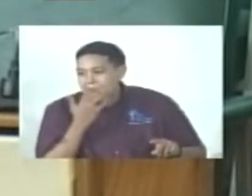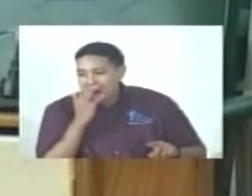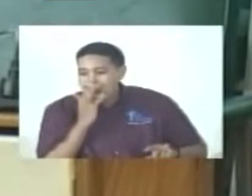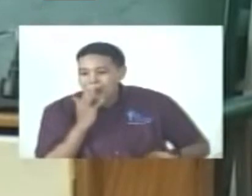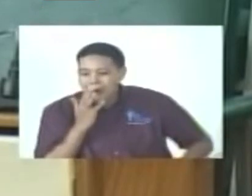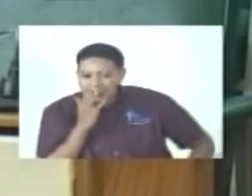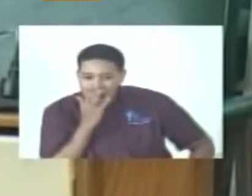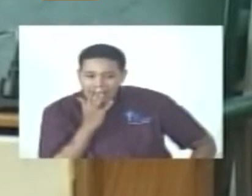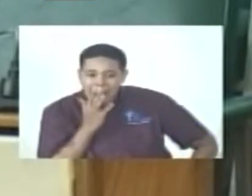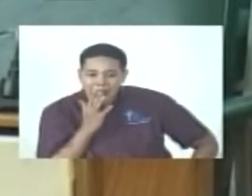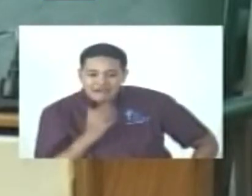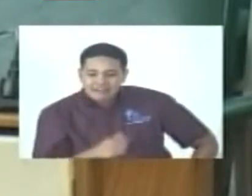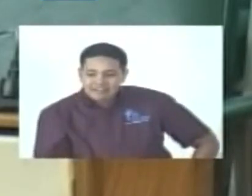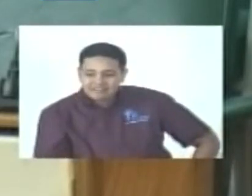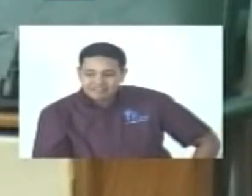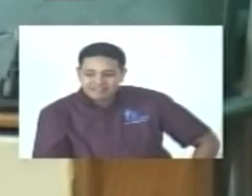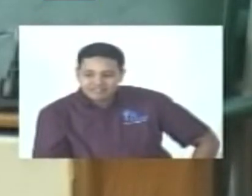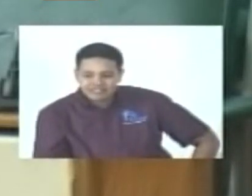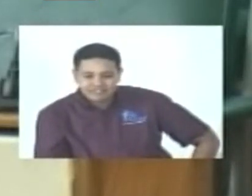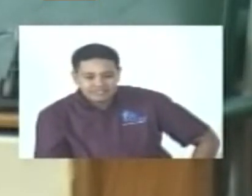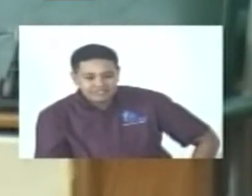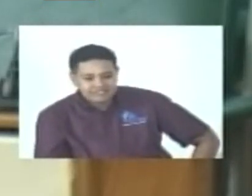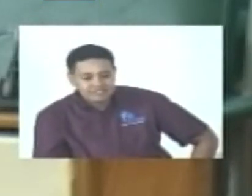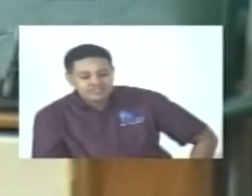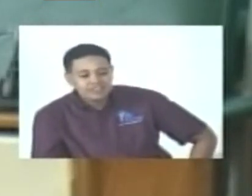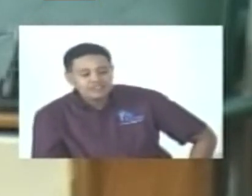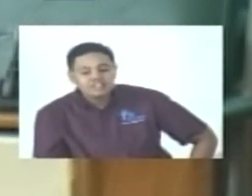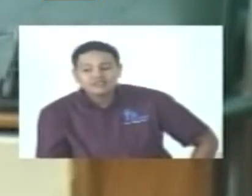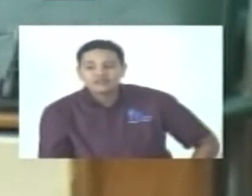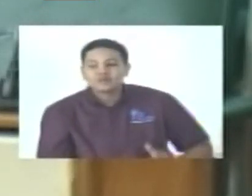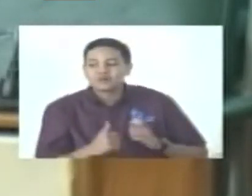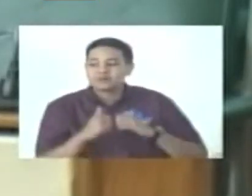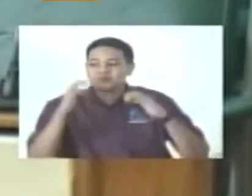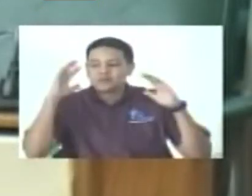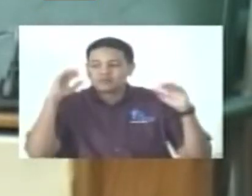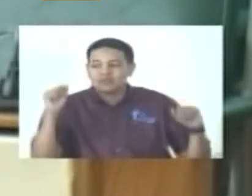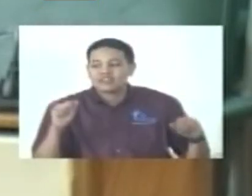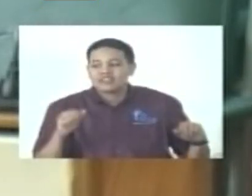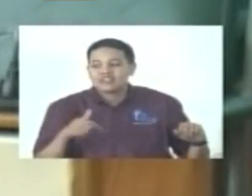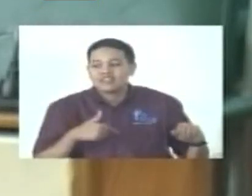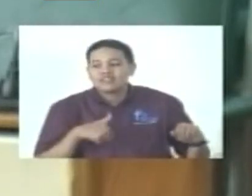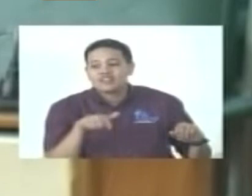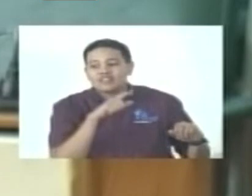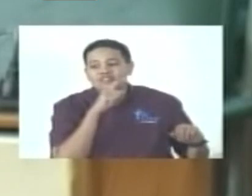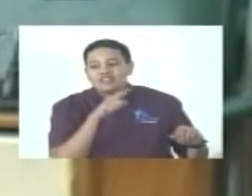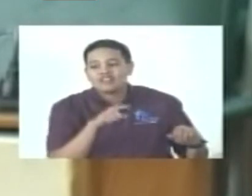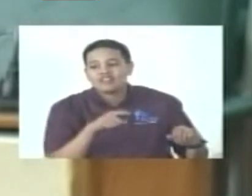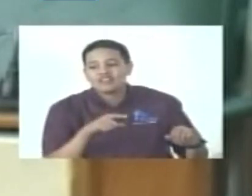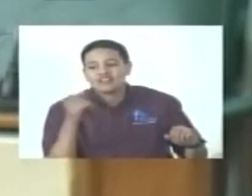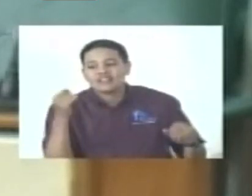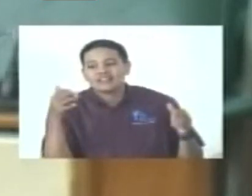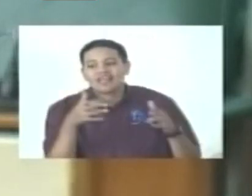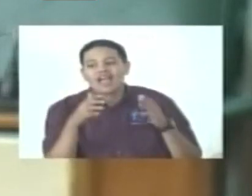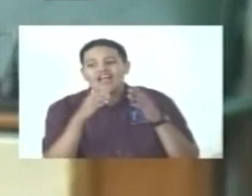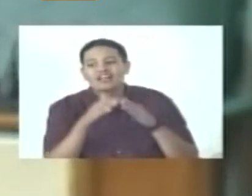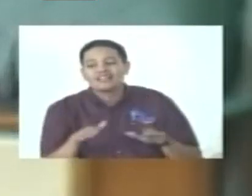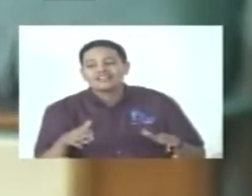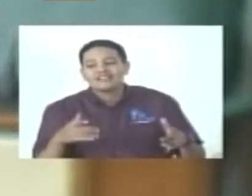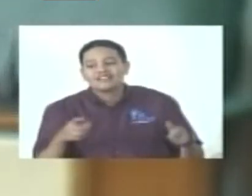No, that is higher heights than I can manage. Mr. President, that gang is defunct a long time. We're talking about the gang of